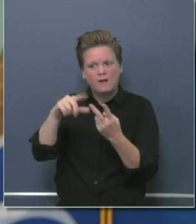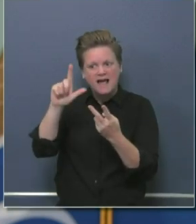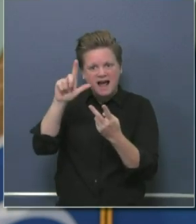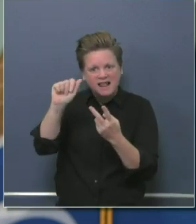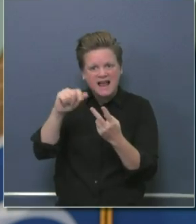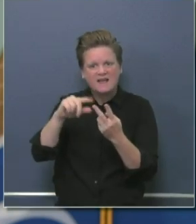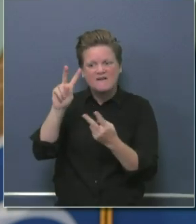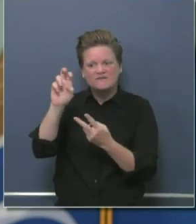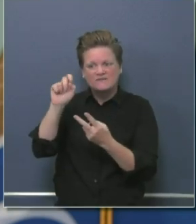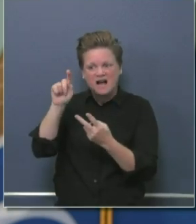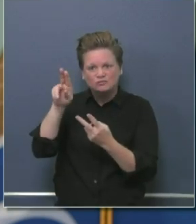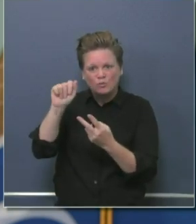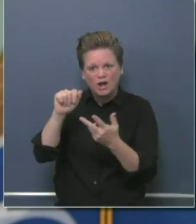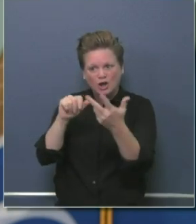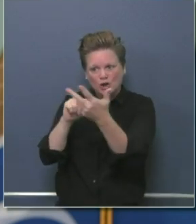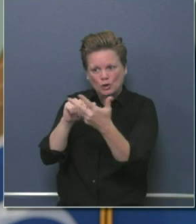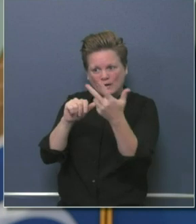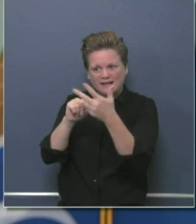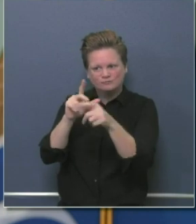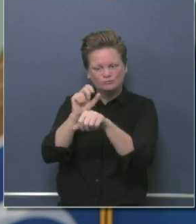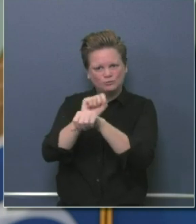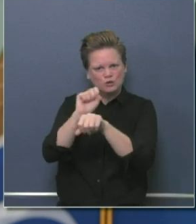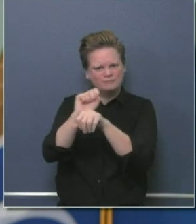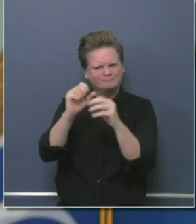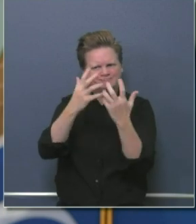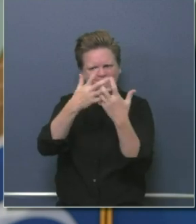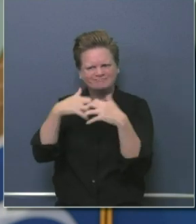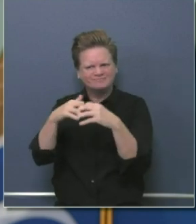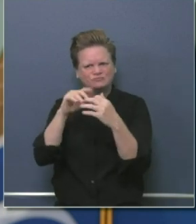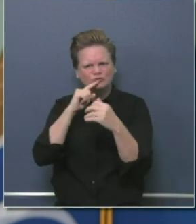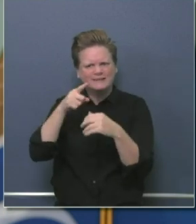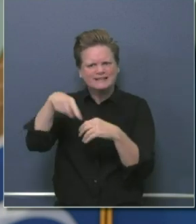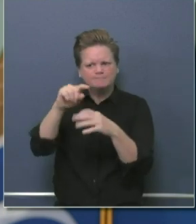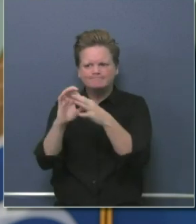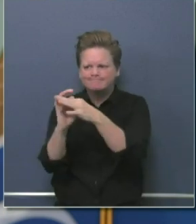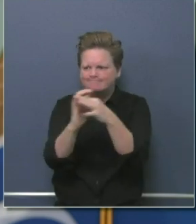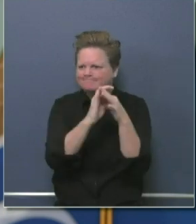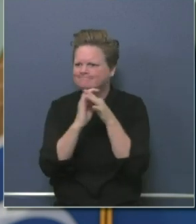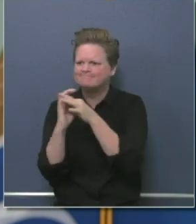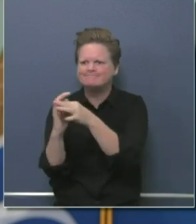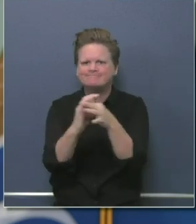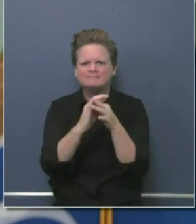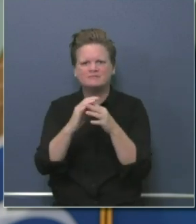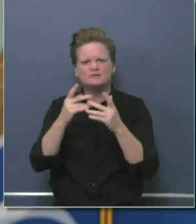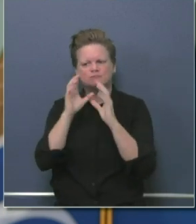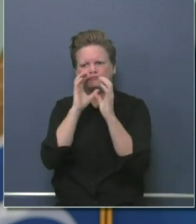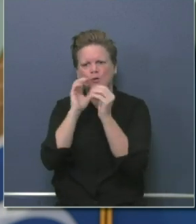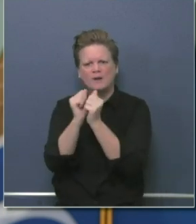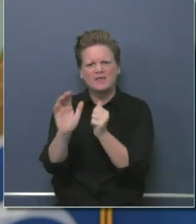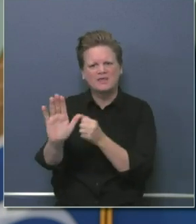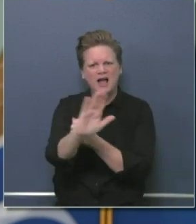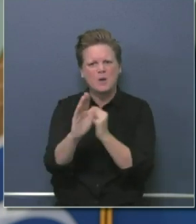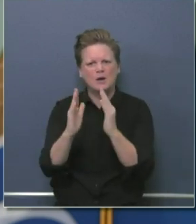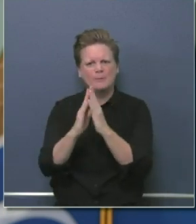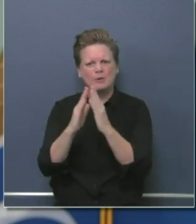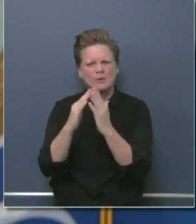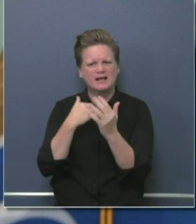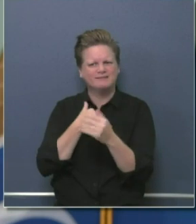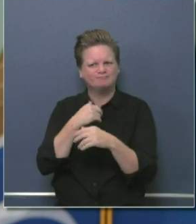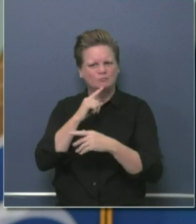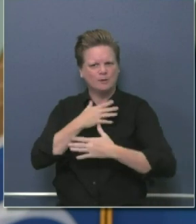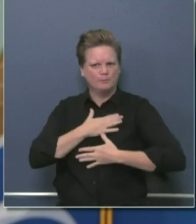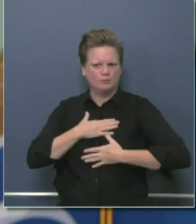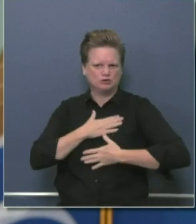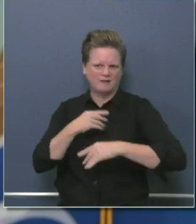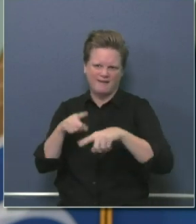terms of advising a lot of that work. So we're making real progress. The Orange County Board of Supervisors, I think, made a lot of progress last